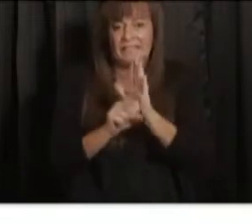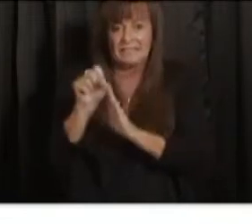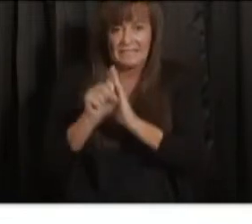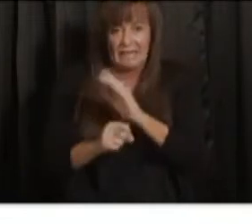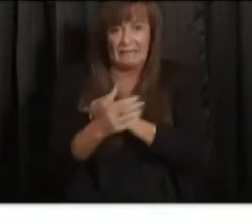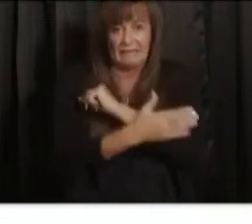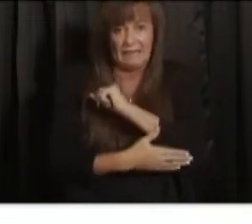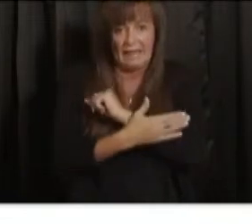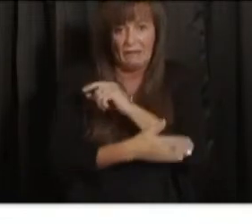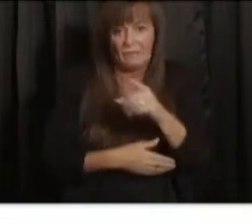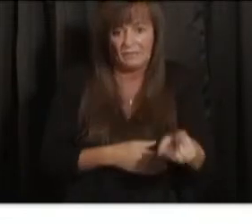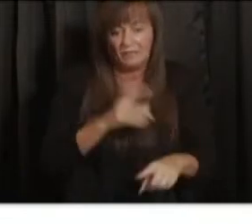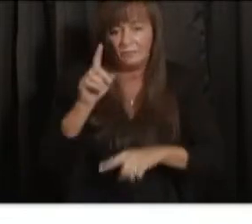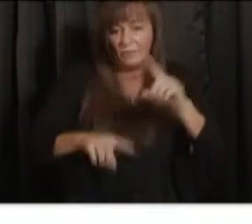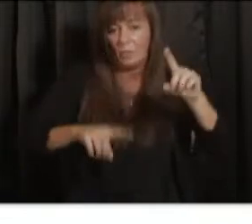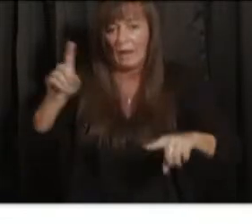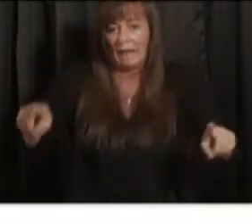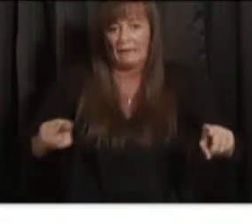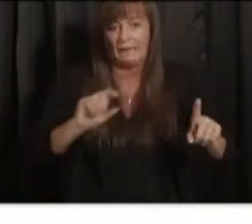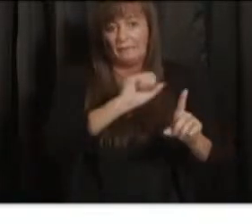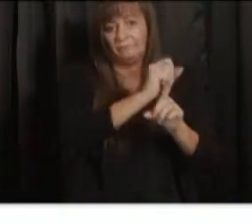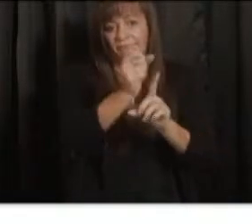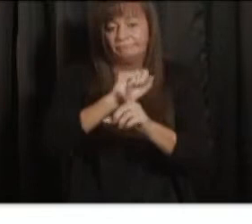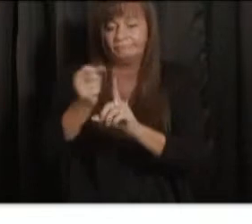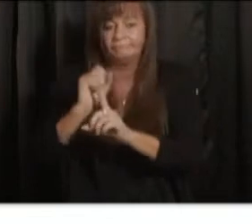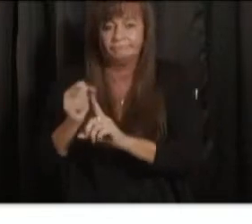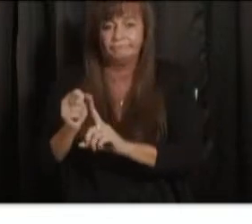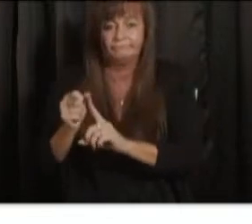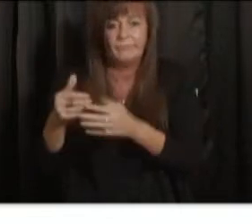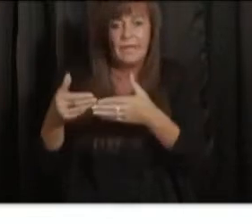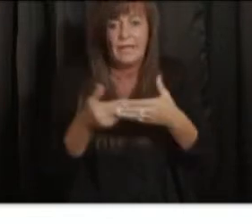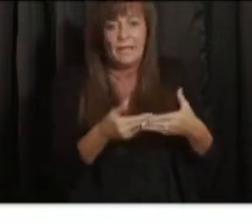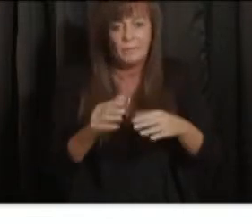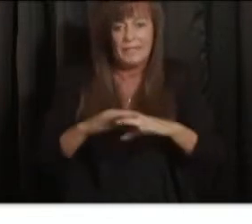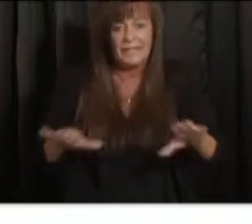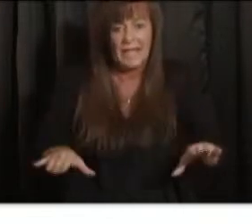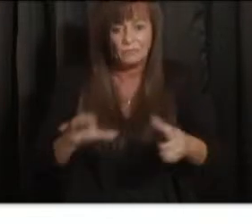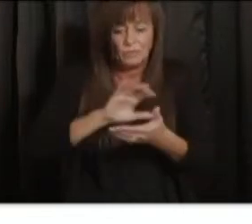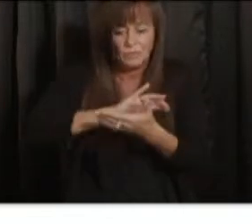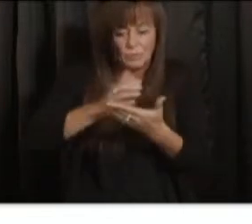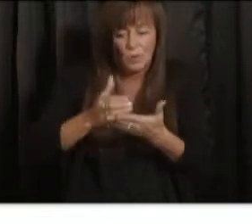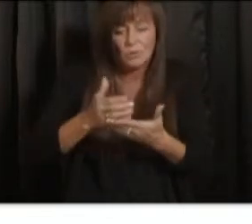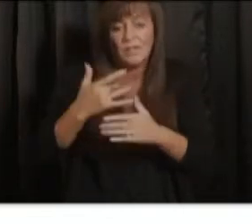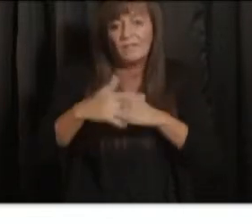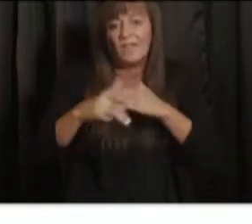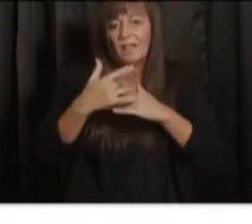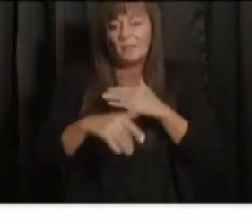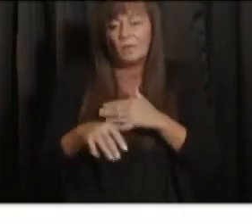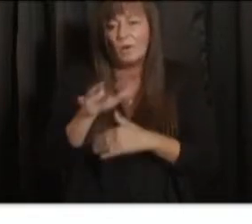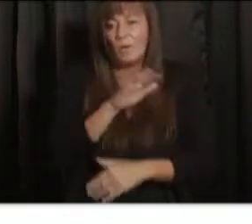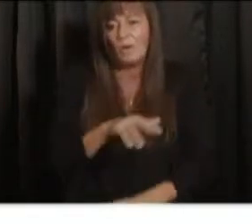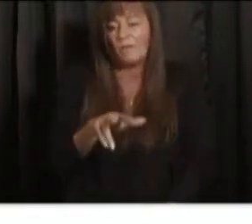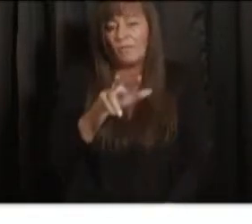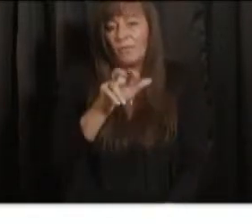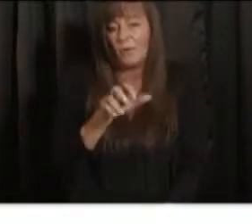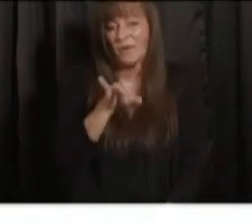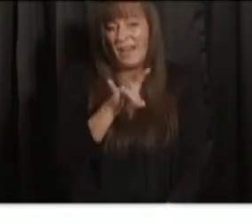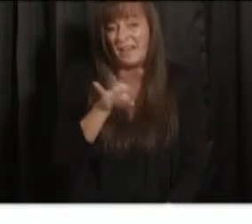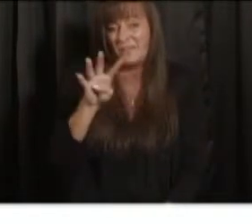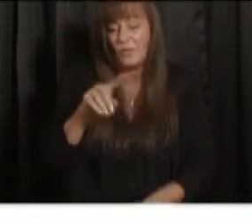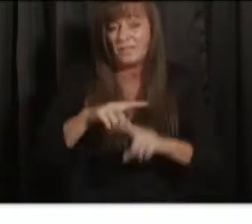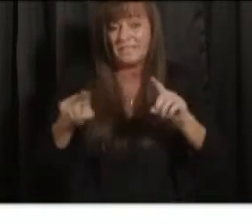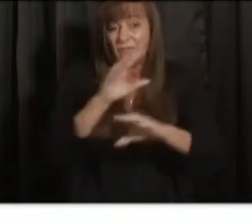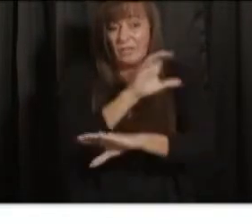a variety of venues. Pediatric doses will be available at around 384 clinic